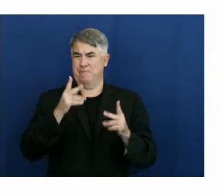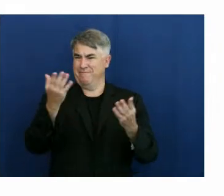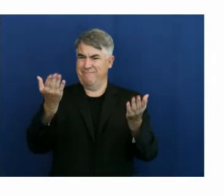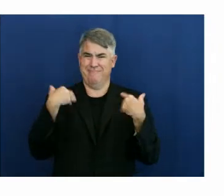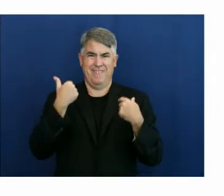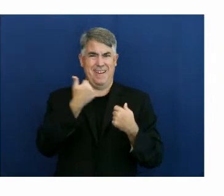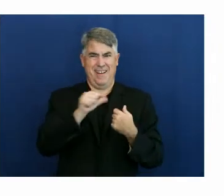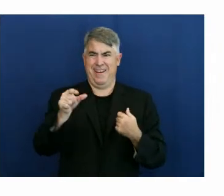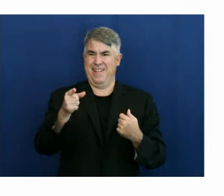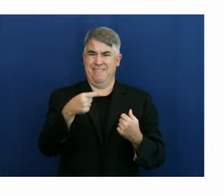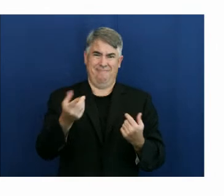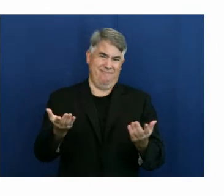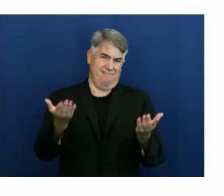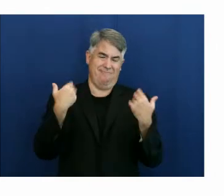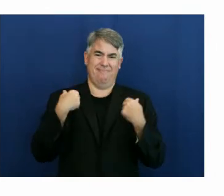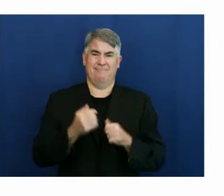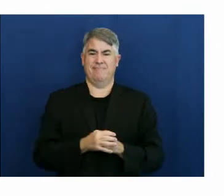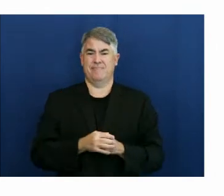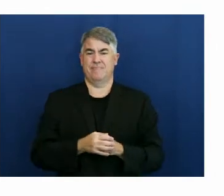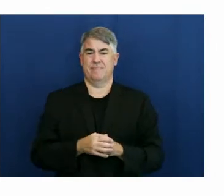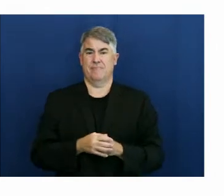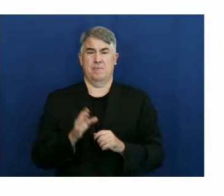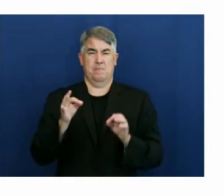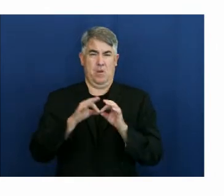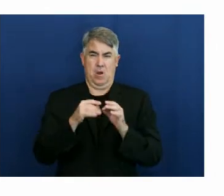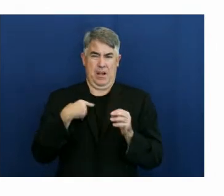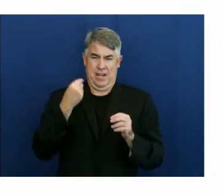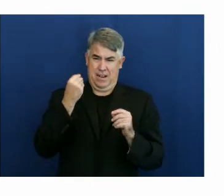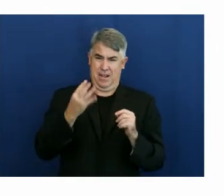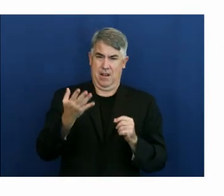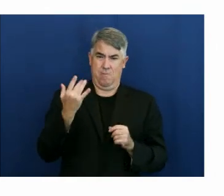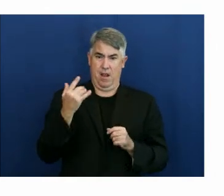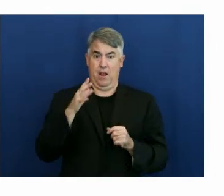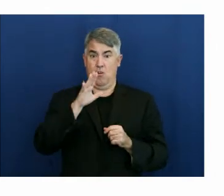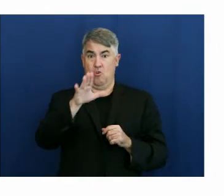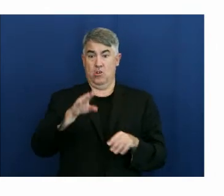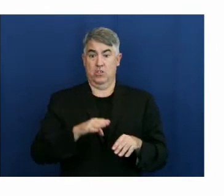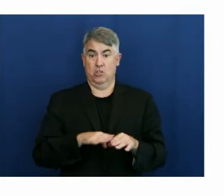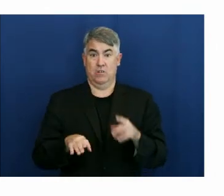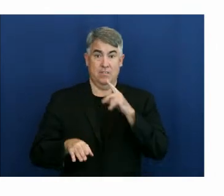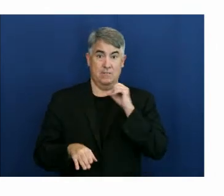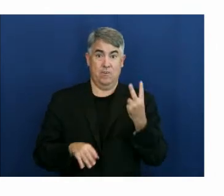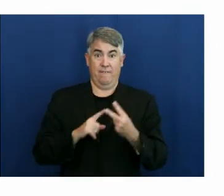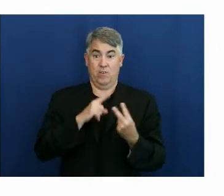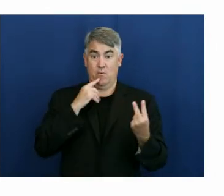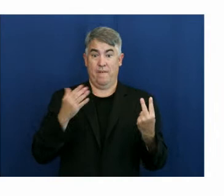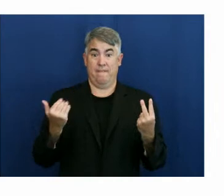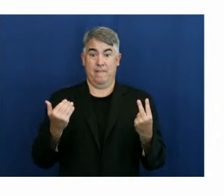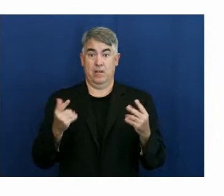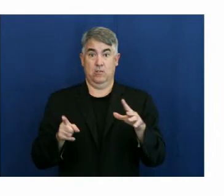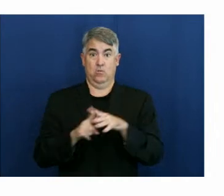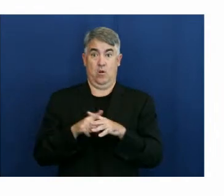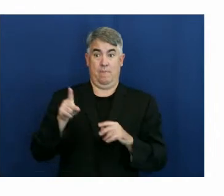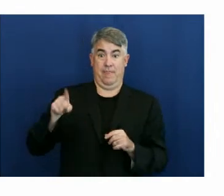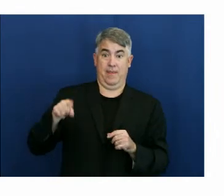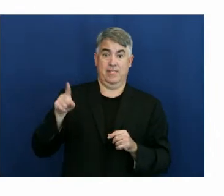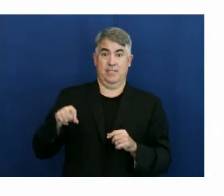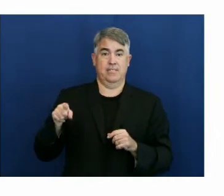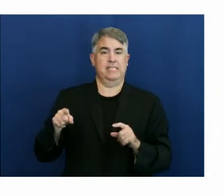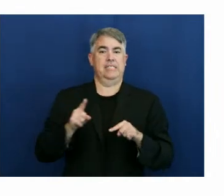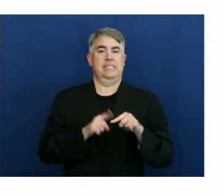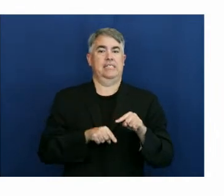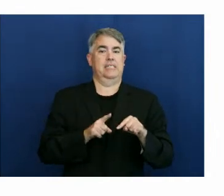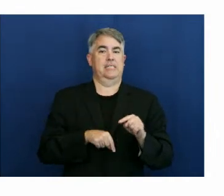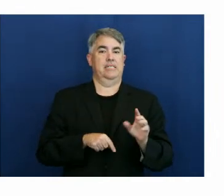shots. Again, to reiterate, if you have a 12 to 15-year-old, please do not show up at one of the mobile sites. We cannot guarantee there will be Pfizer